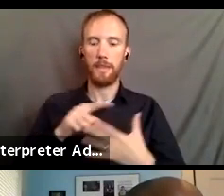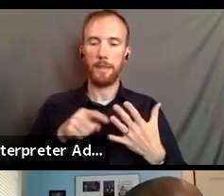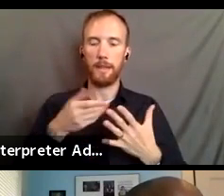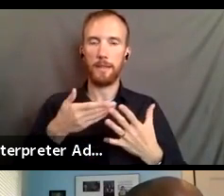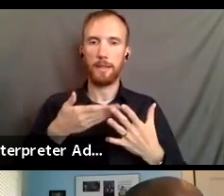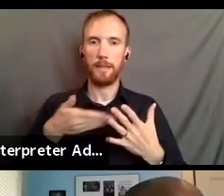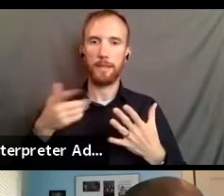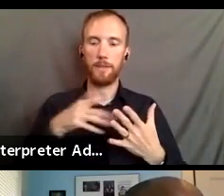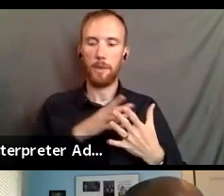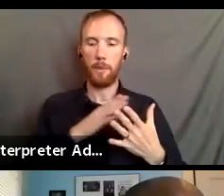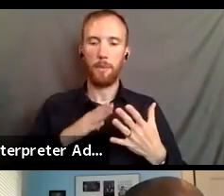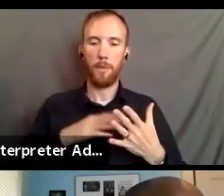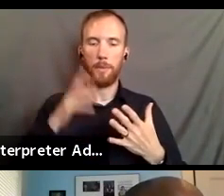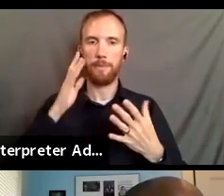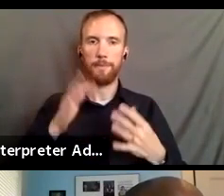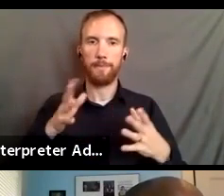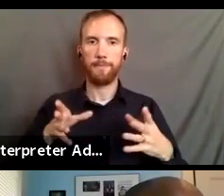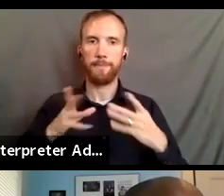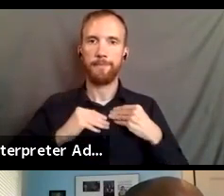by the board